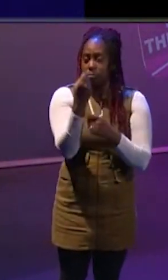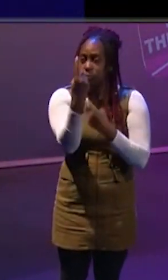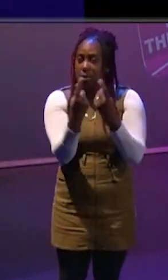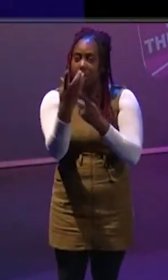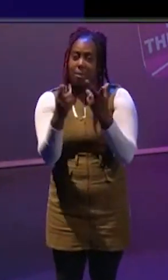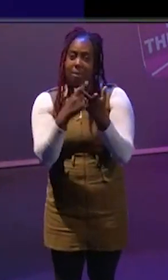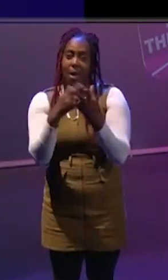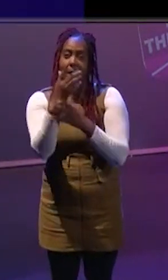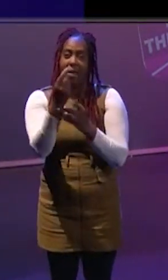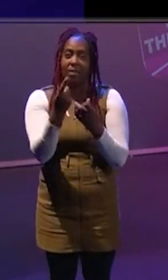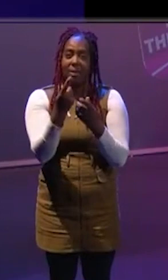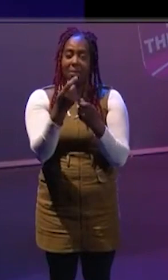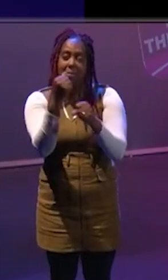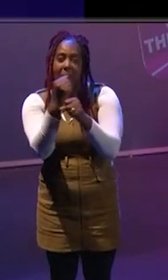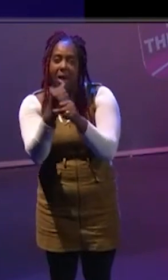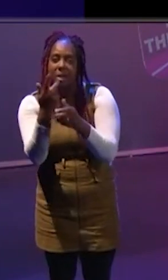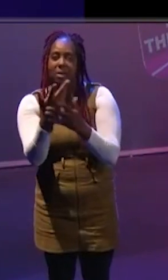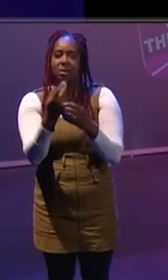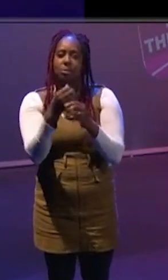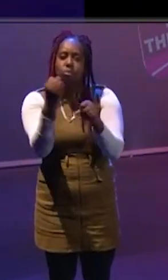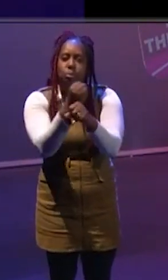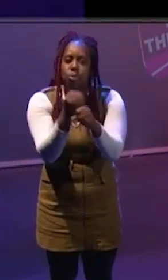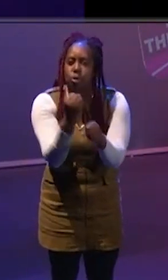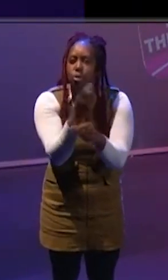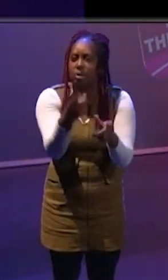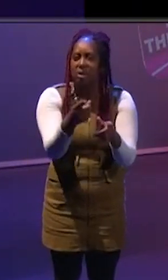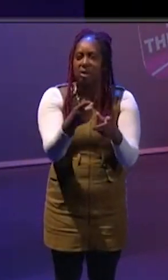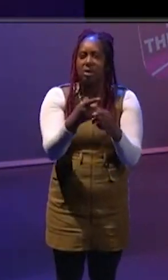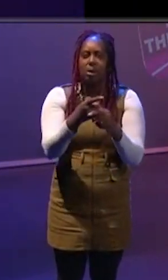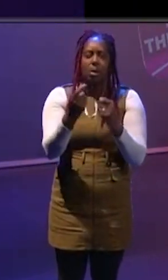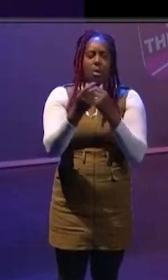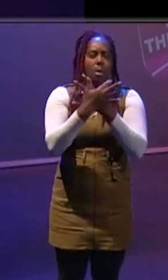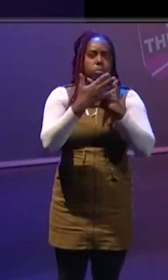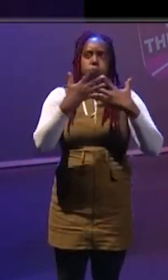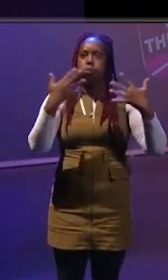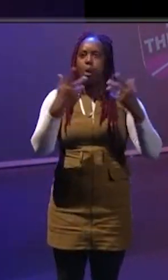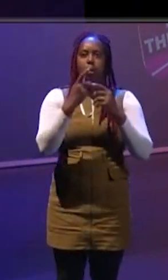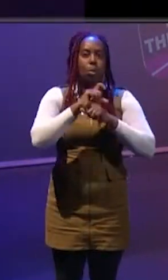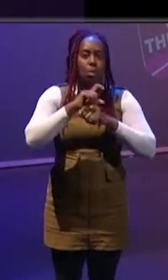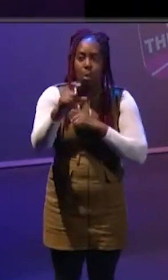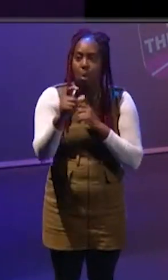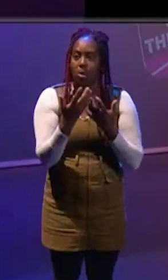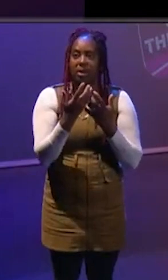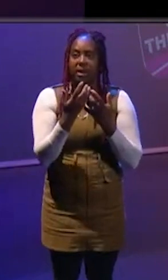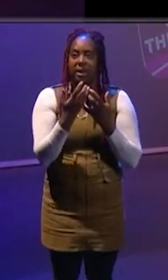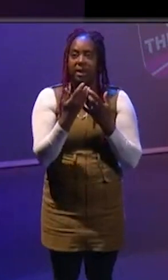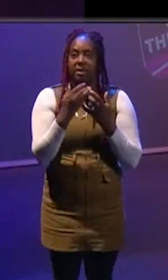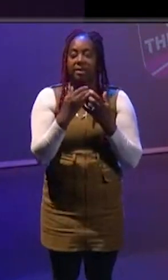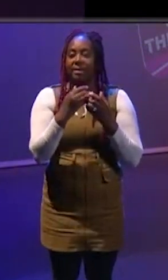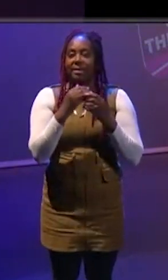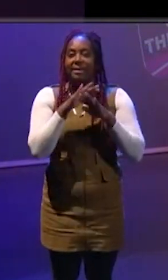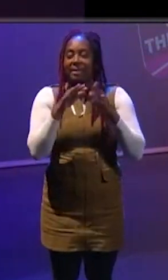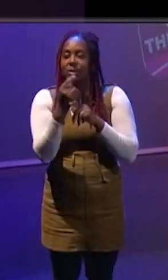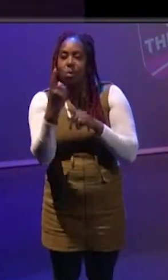other artists, other makers. There are loads of brilliant courses out there, like Stage One, like the China Place Optimists, Roundhouse